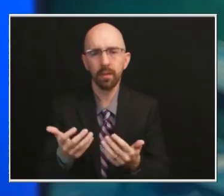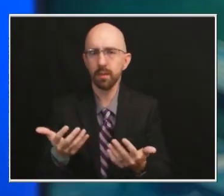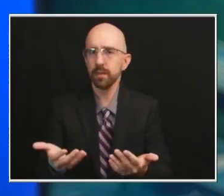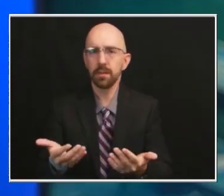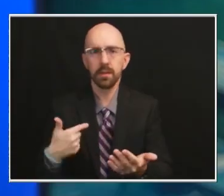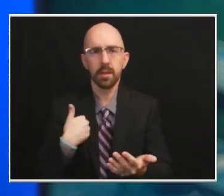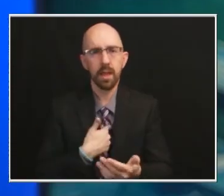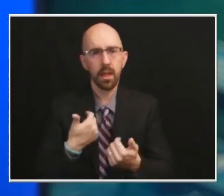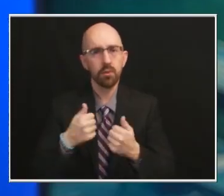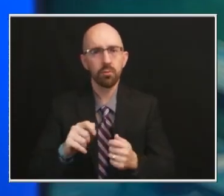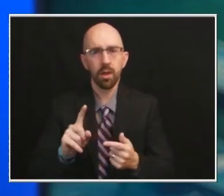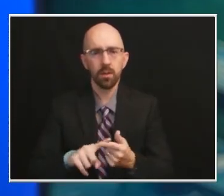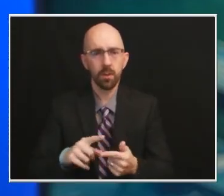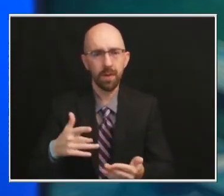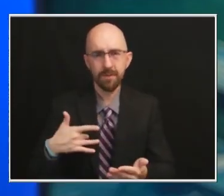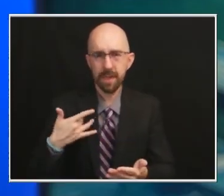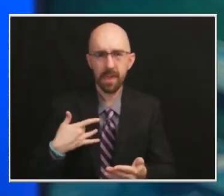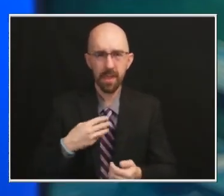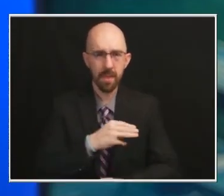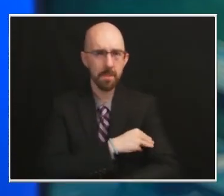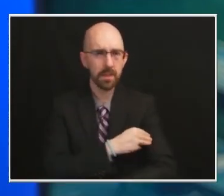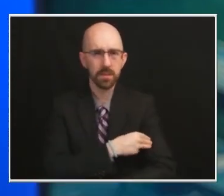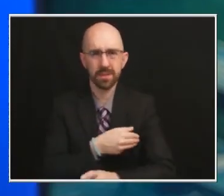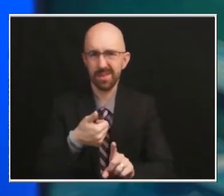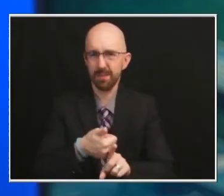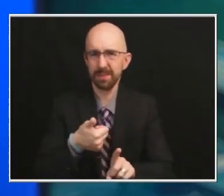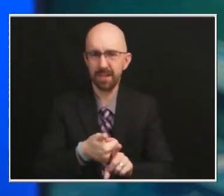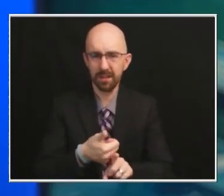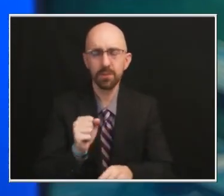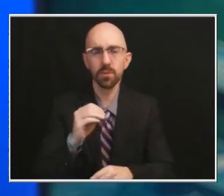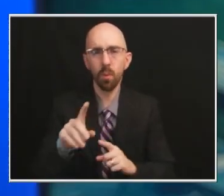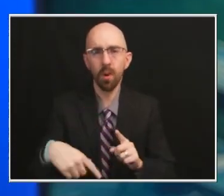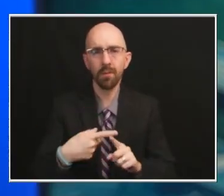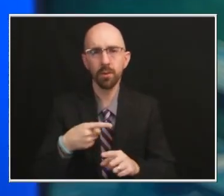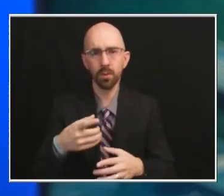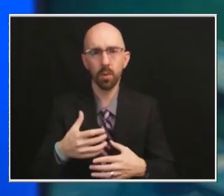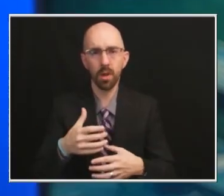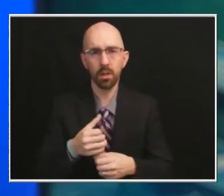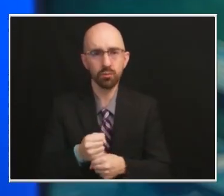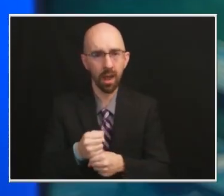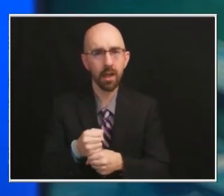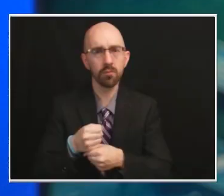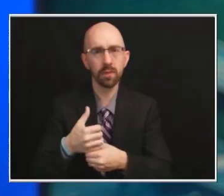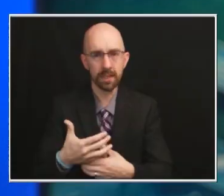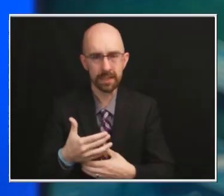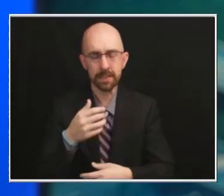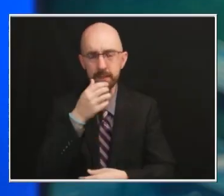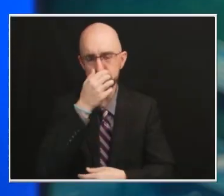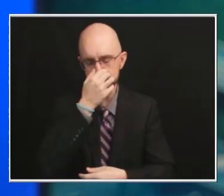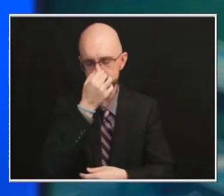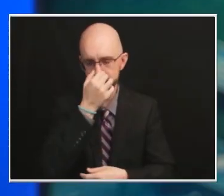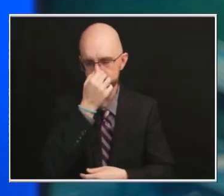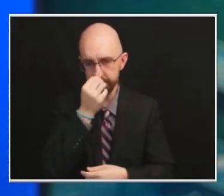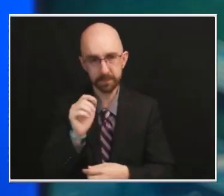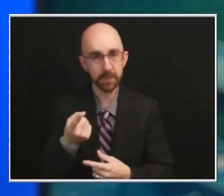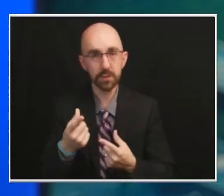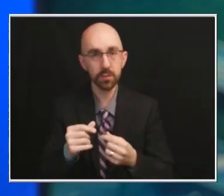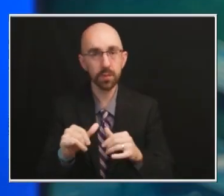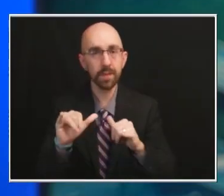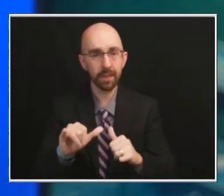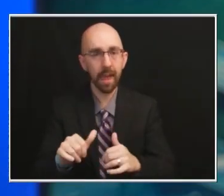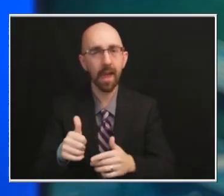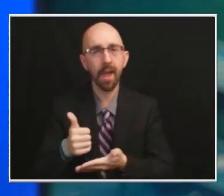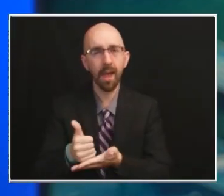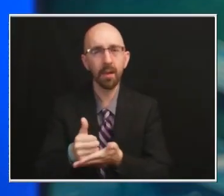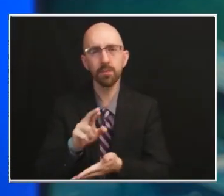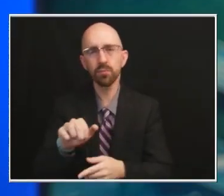just feel the muscles themselves. So when you're contracting and releasing them, just doing that helps retrain that connection